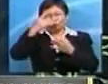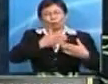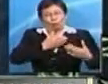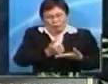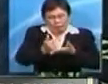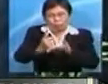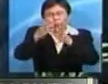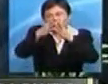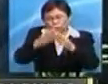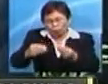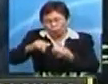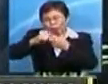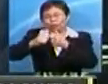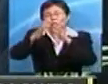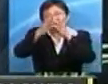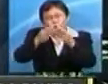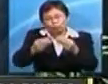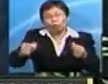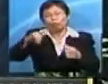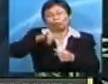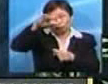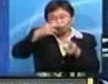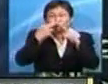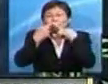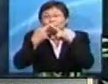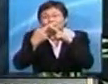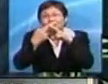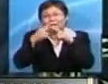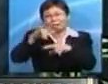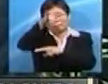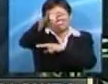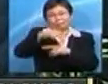mystery and to bring closure for the families on those on board.